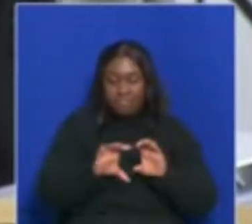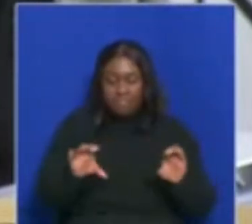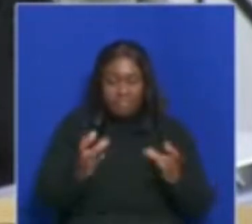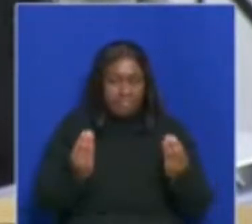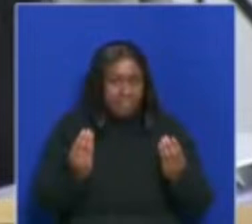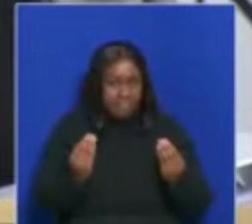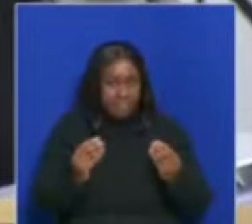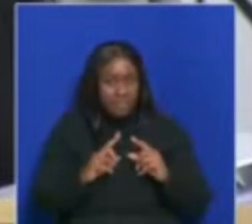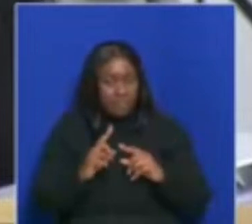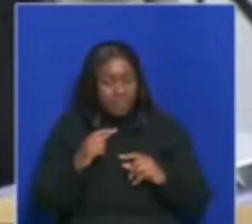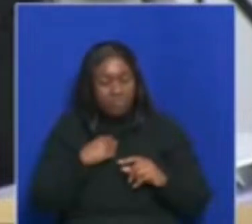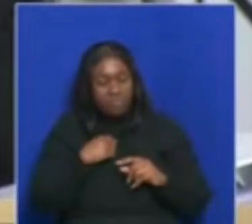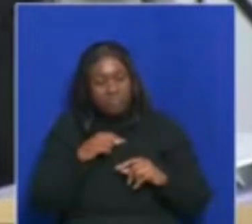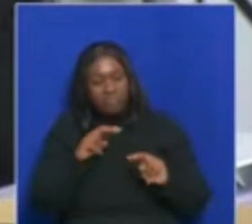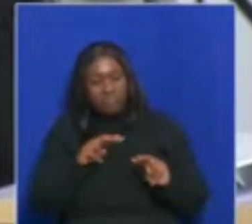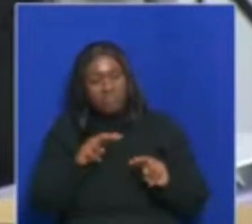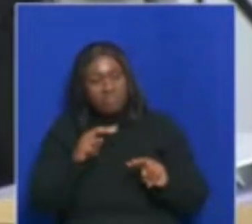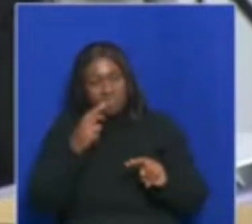to